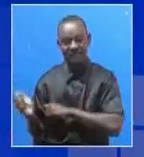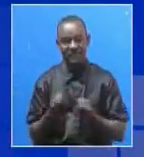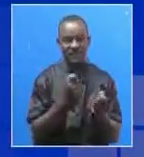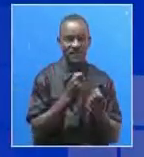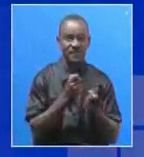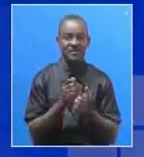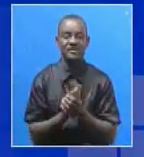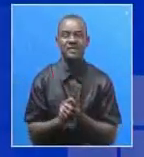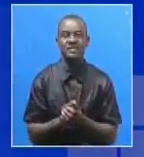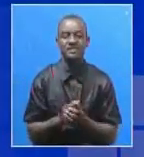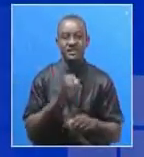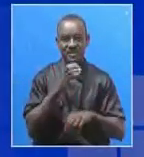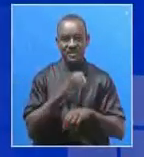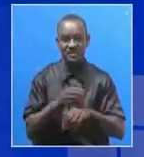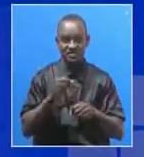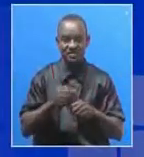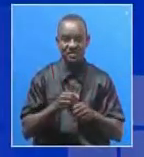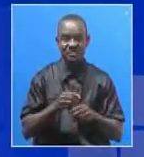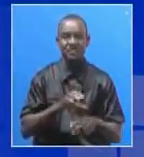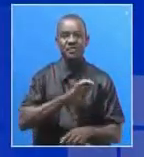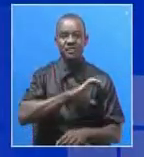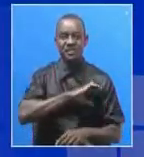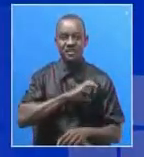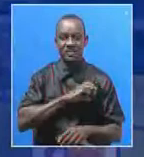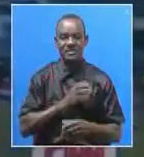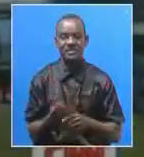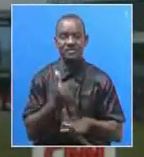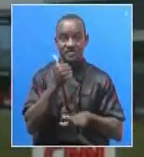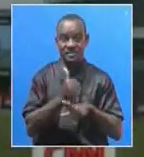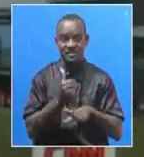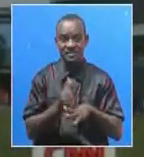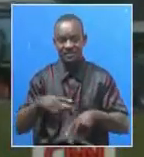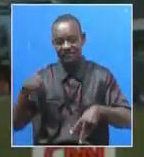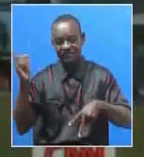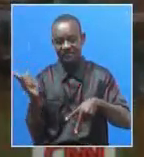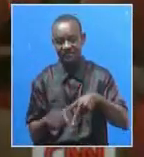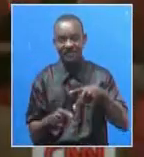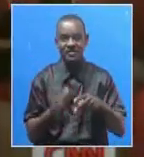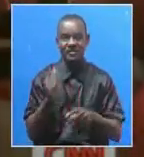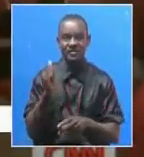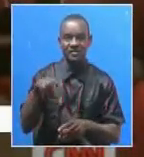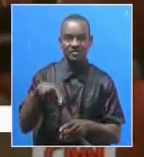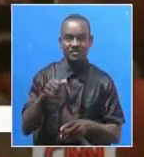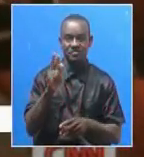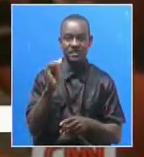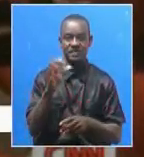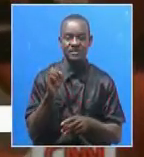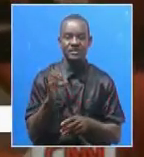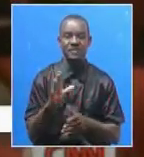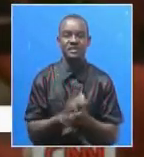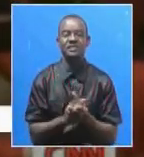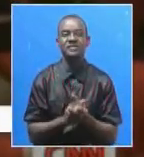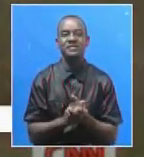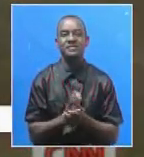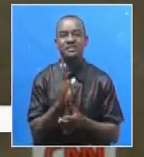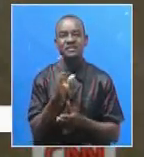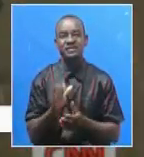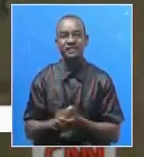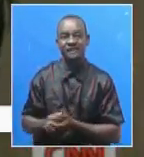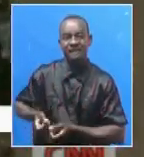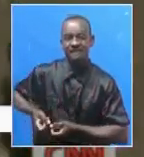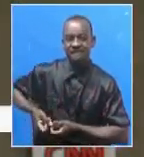Minnow, Canada, had a chance of upsetting Pakistan. Having been sent into bowl